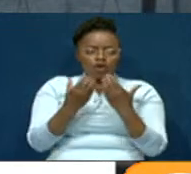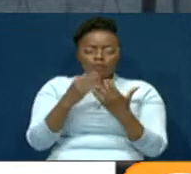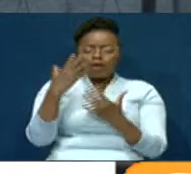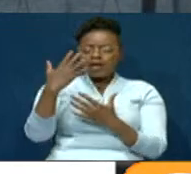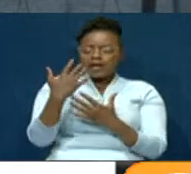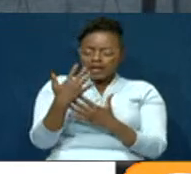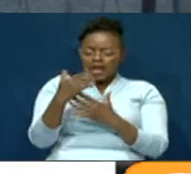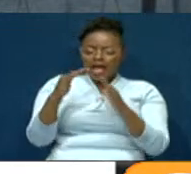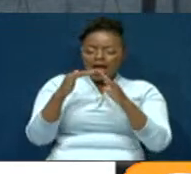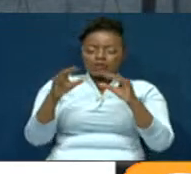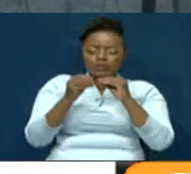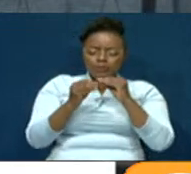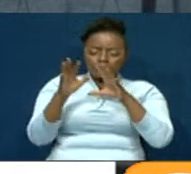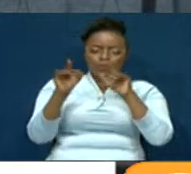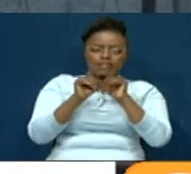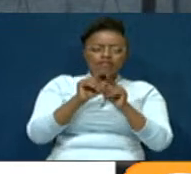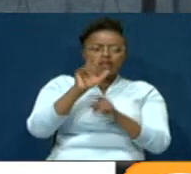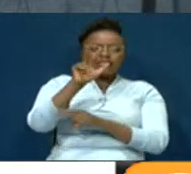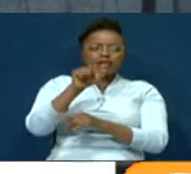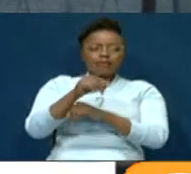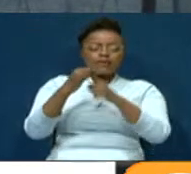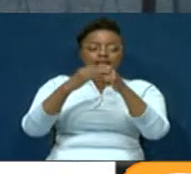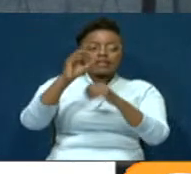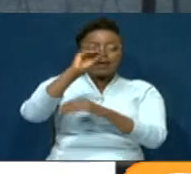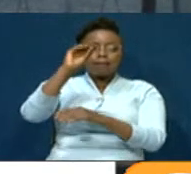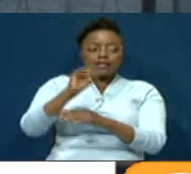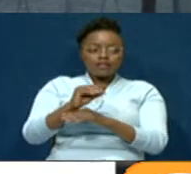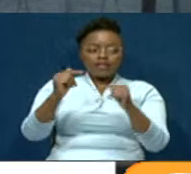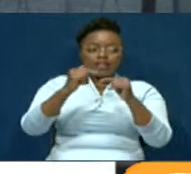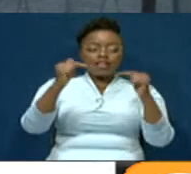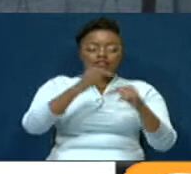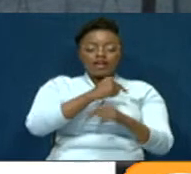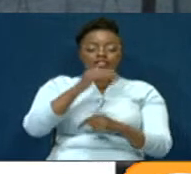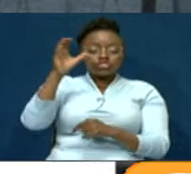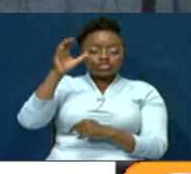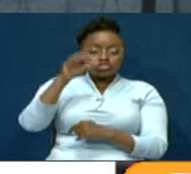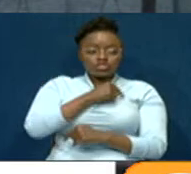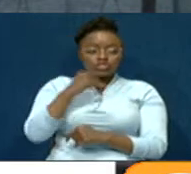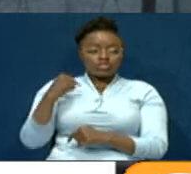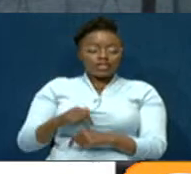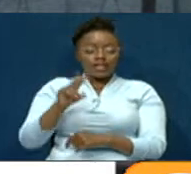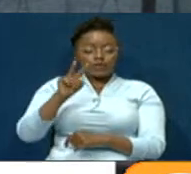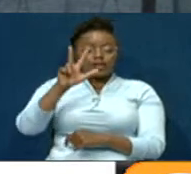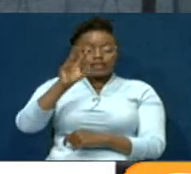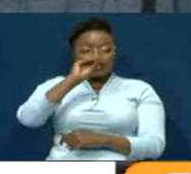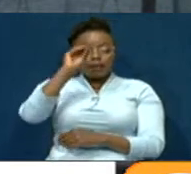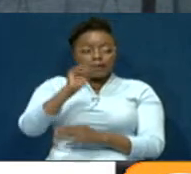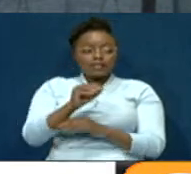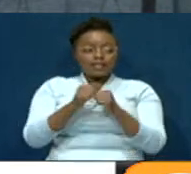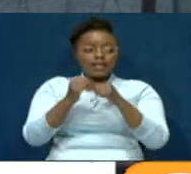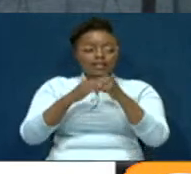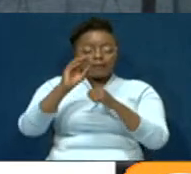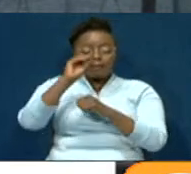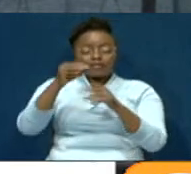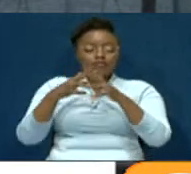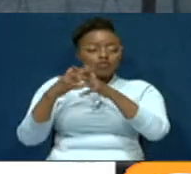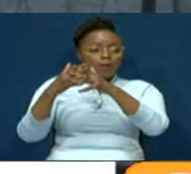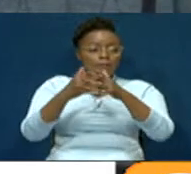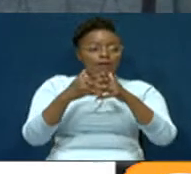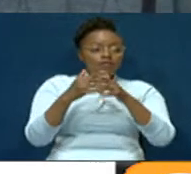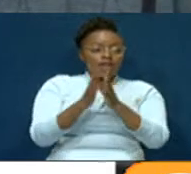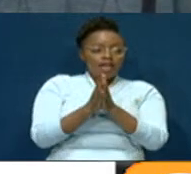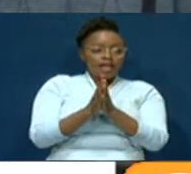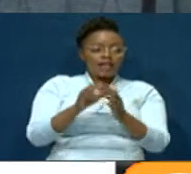gas emissions at just 3.8%, in contrast to China at 23%, 19% in the US,